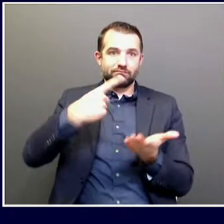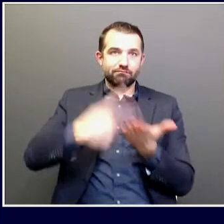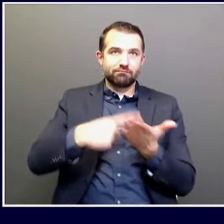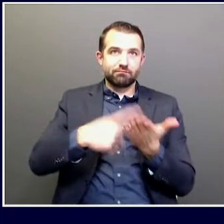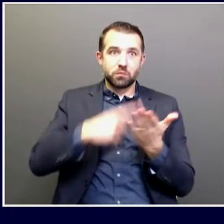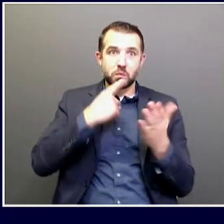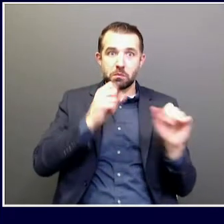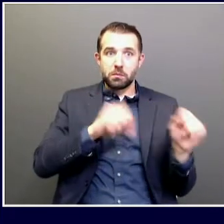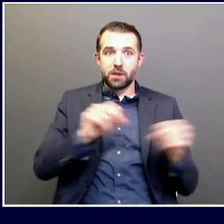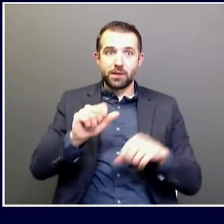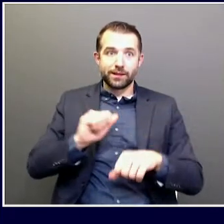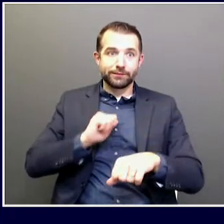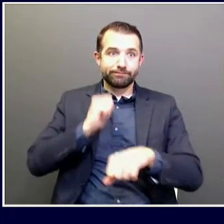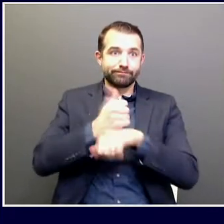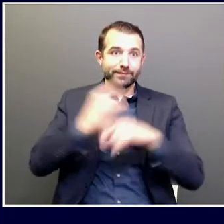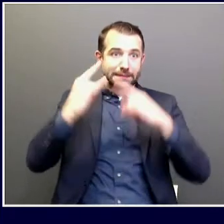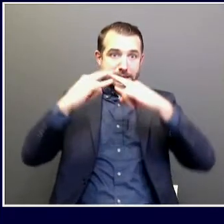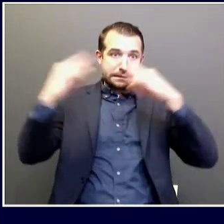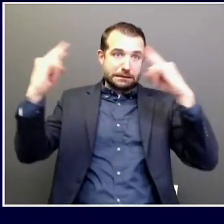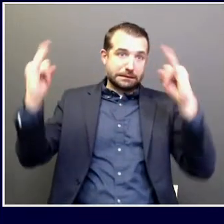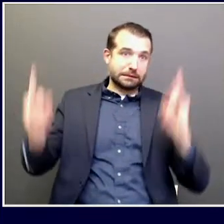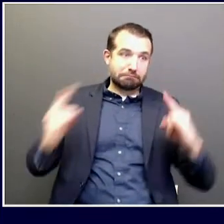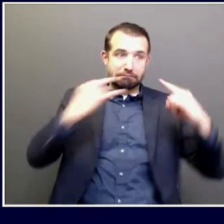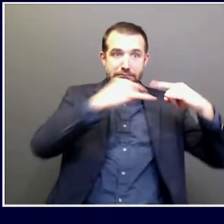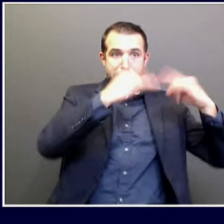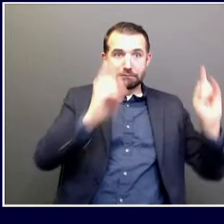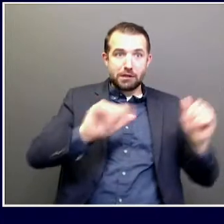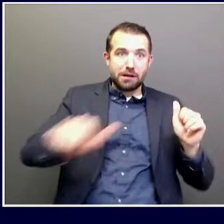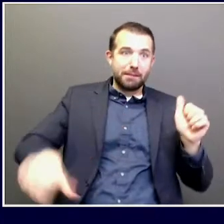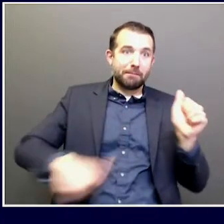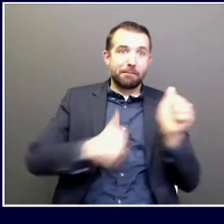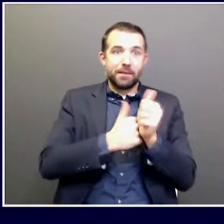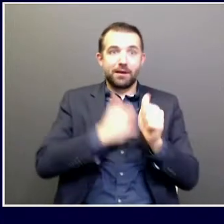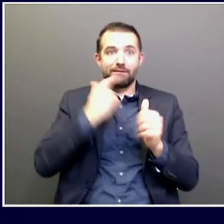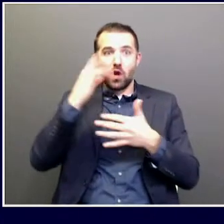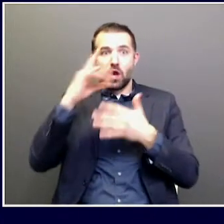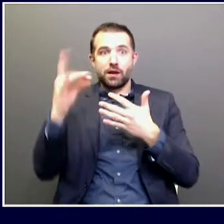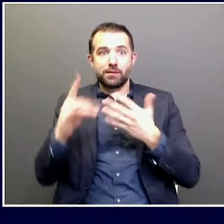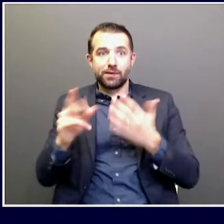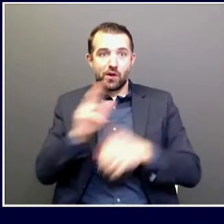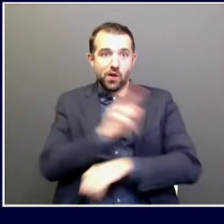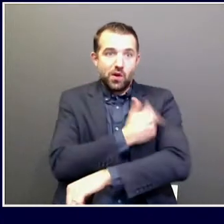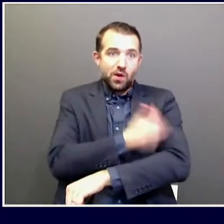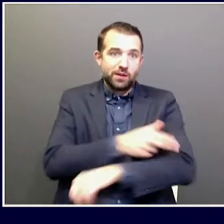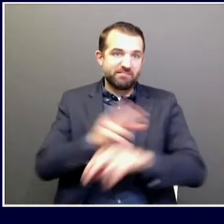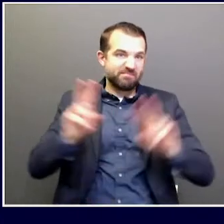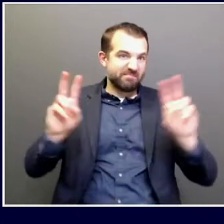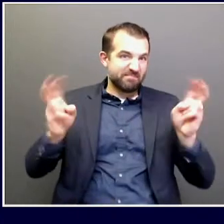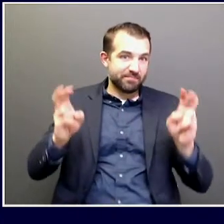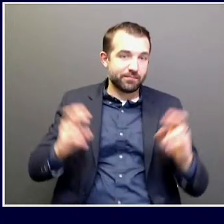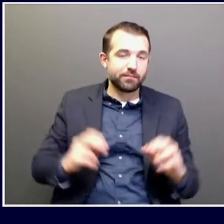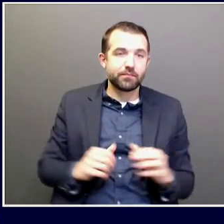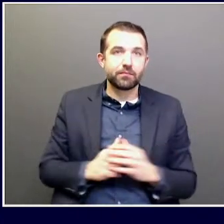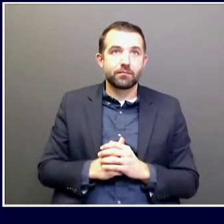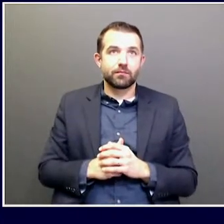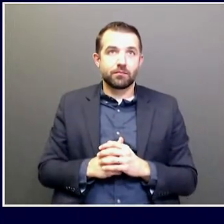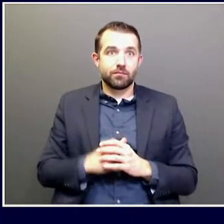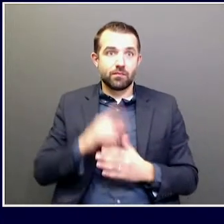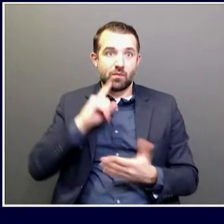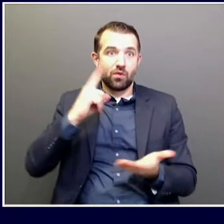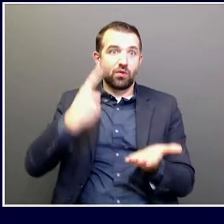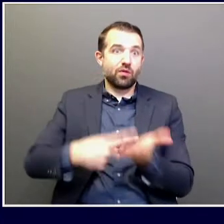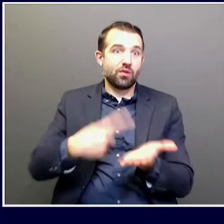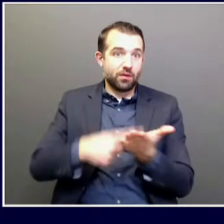scale venues in order to alleviate any kind of stress on the hospitals. It sounds like that's really not part of